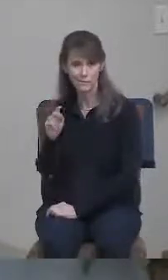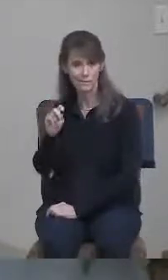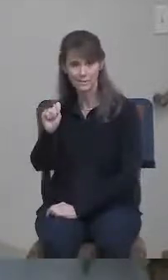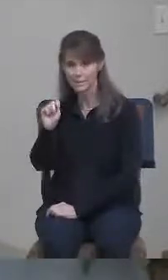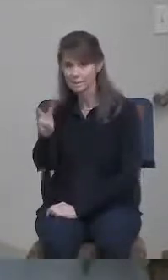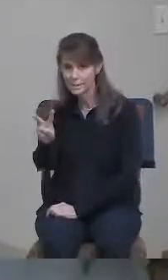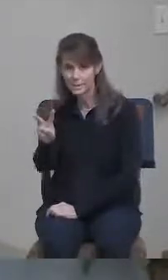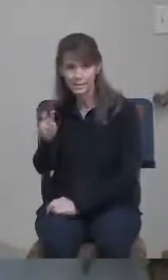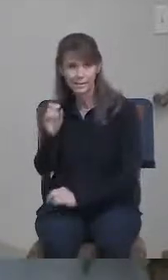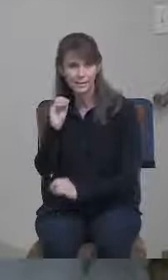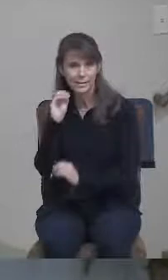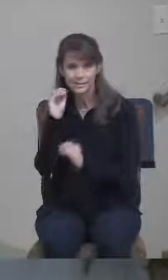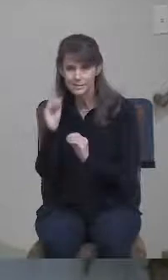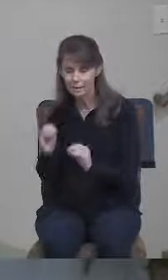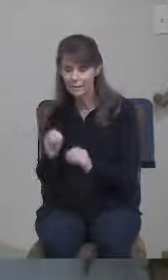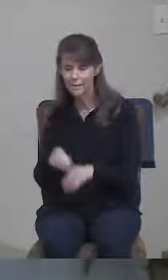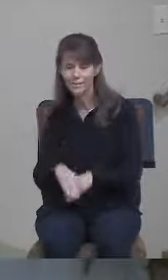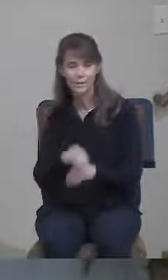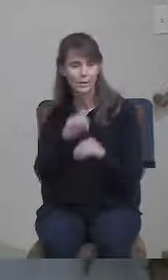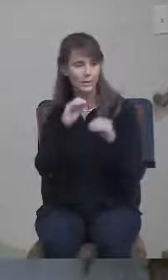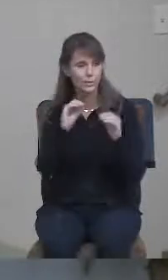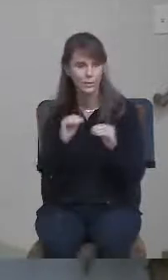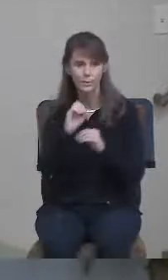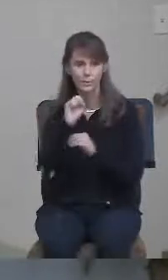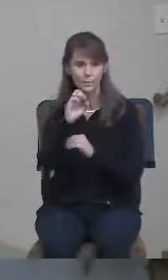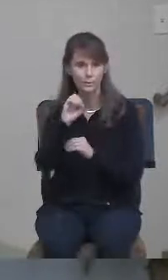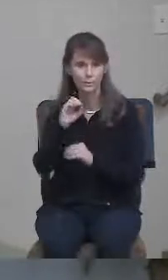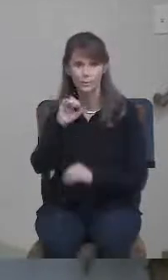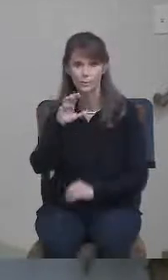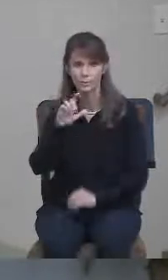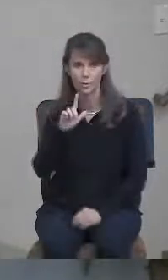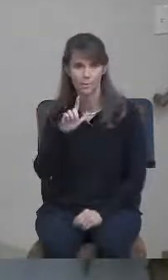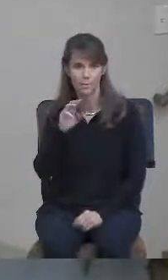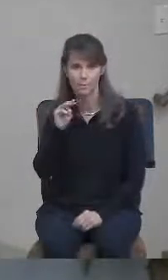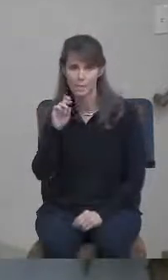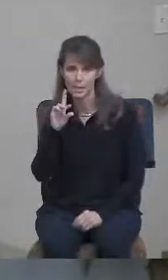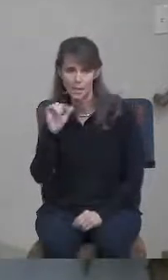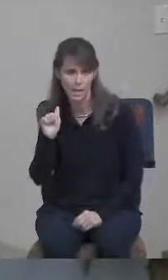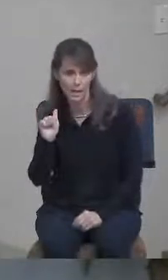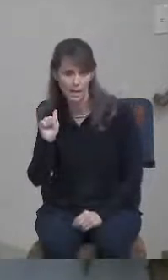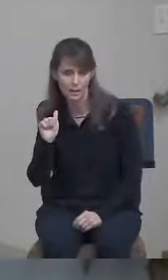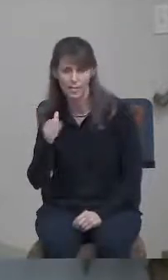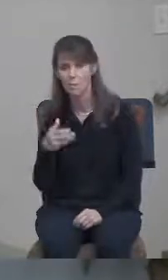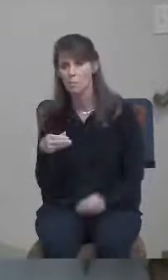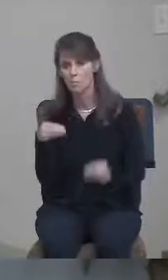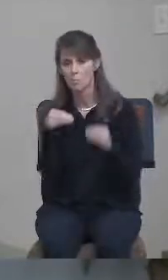no computers, and so people had more time to focus on religious matters.